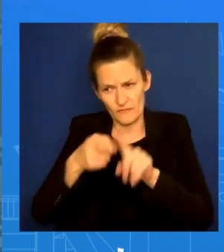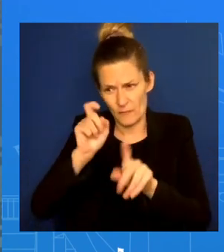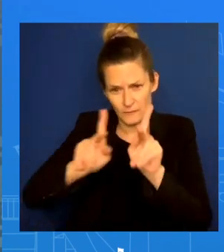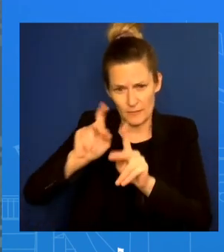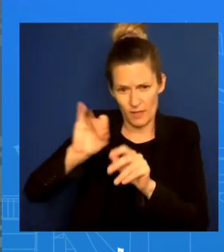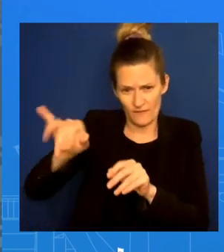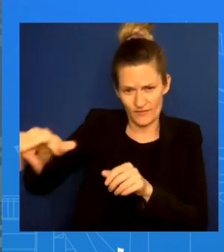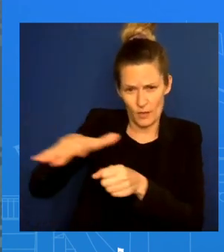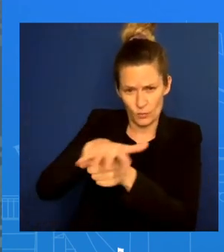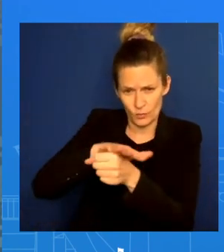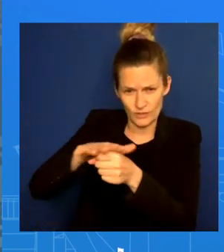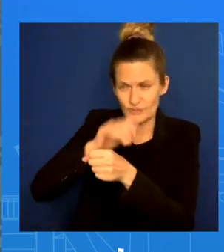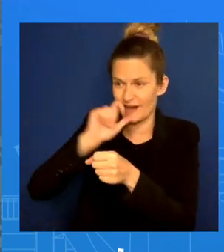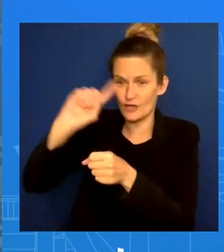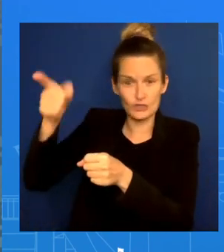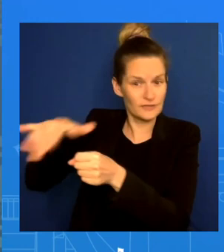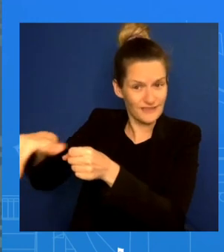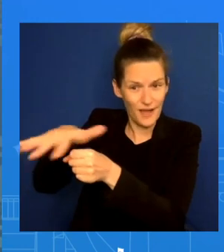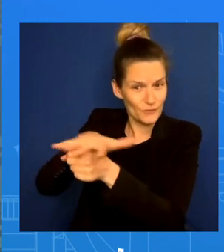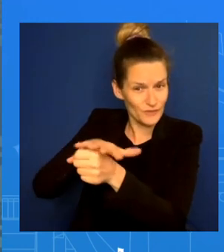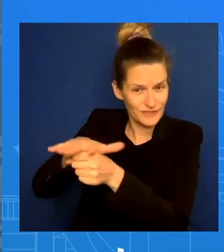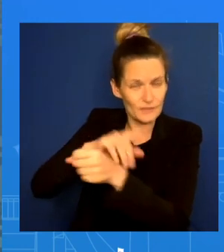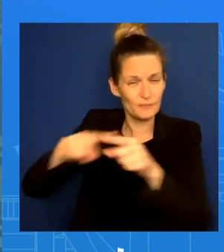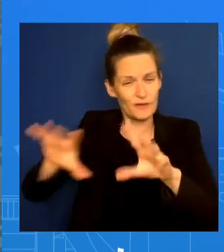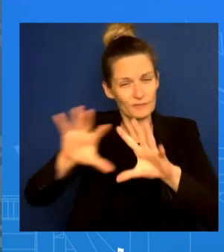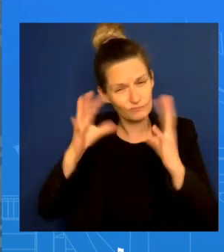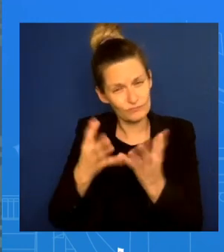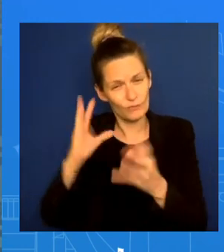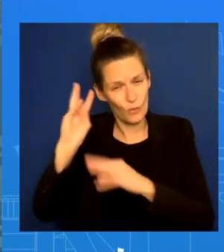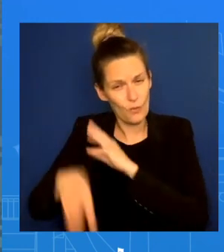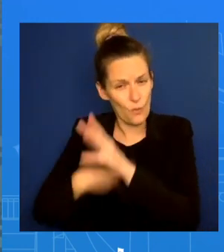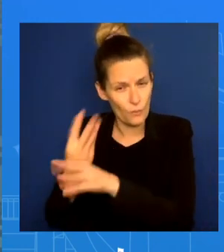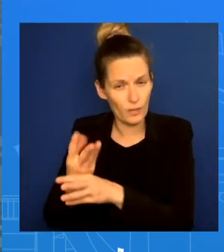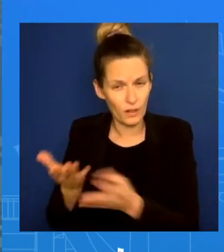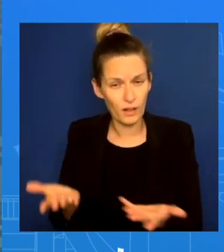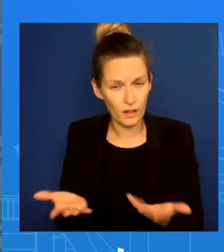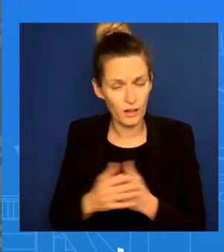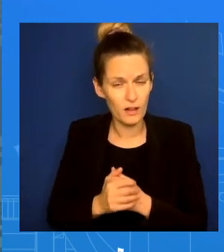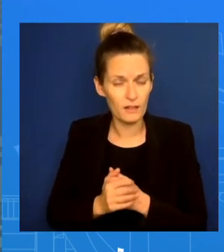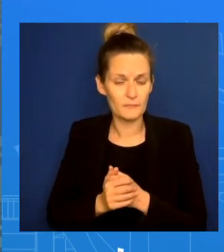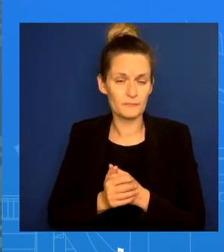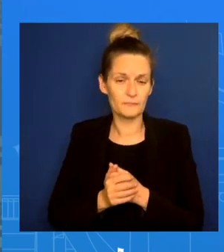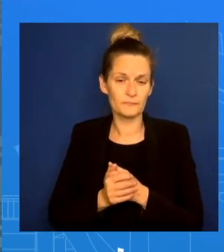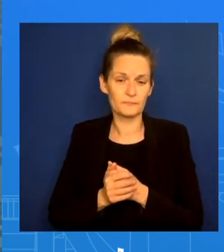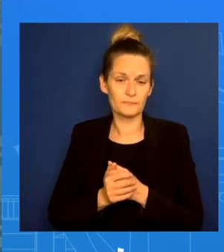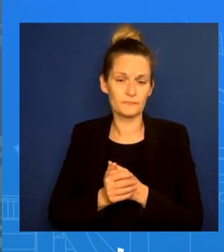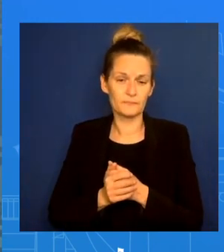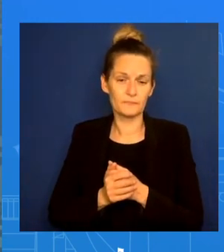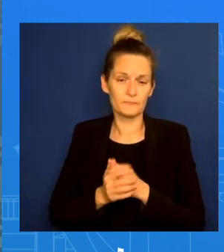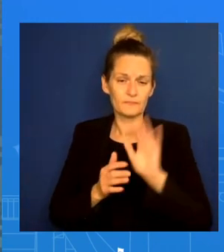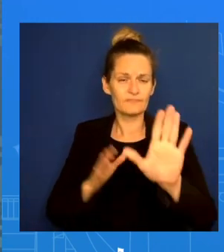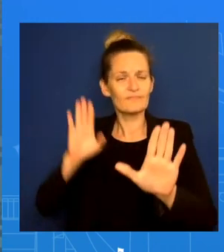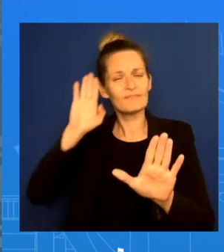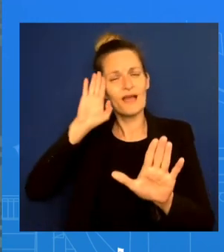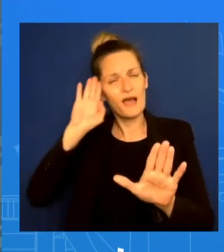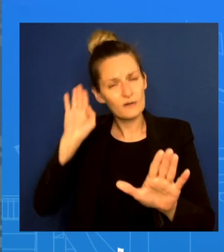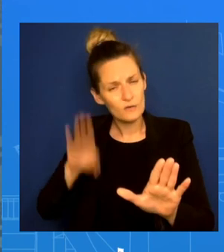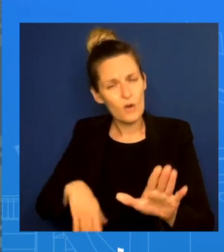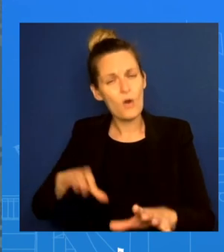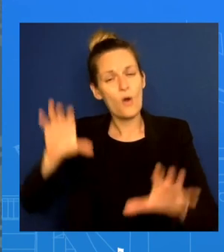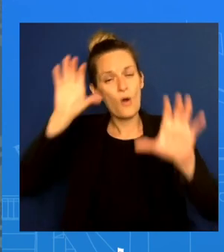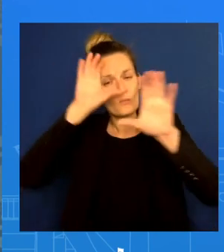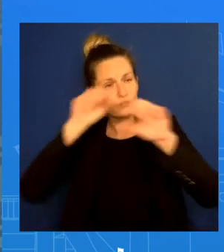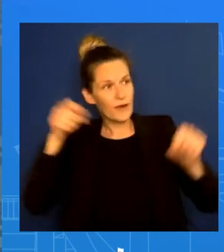And I think the president, I know he's looking forward to this conversation. There's a lot for them to talk